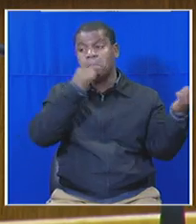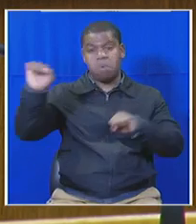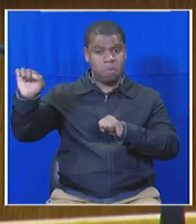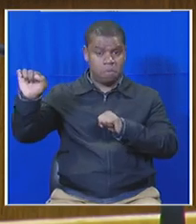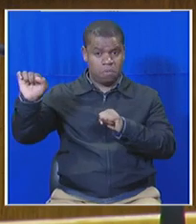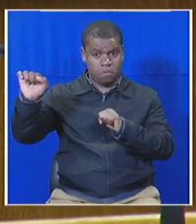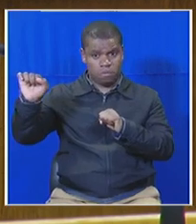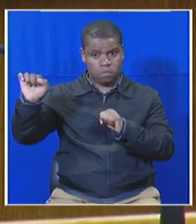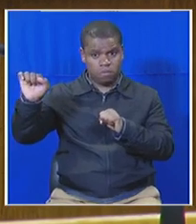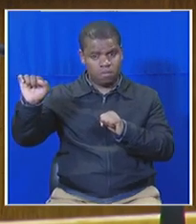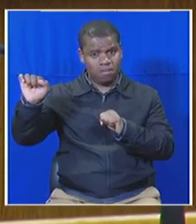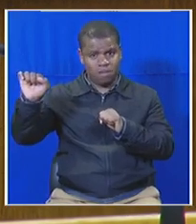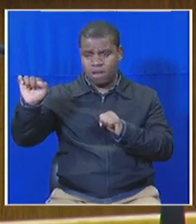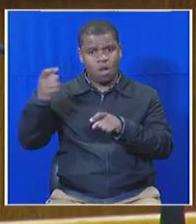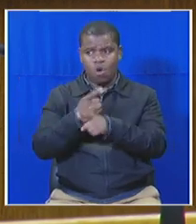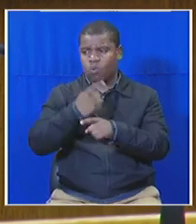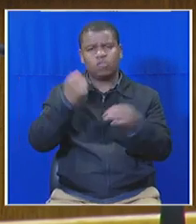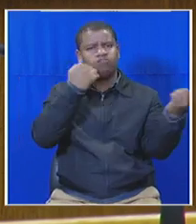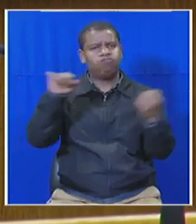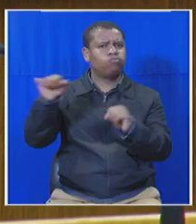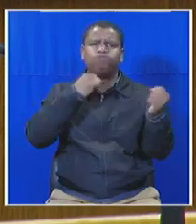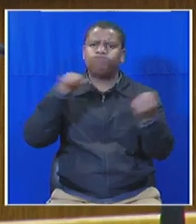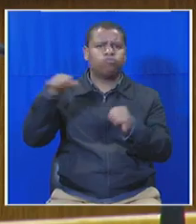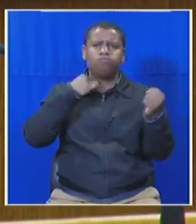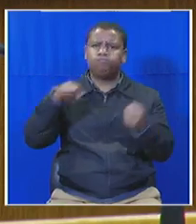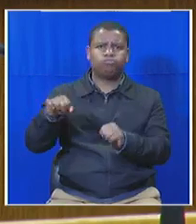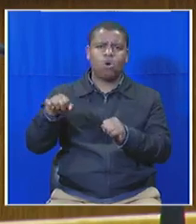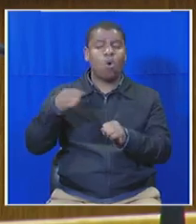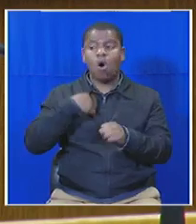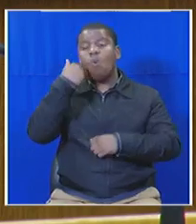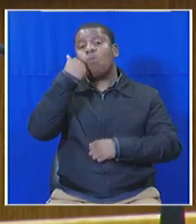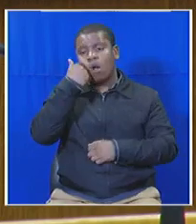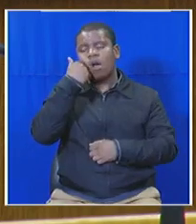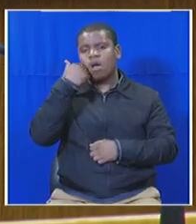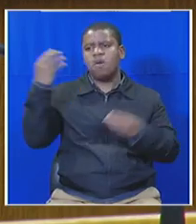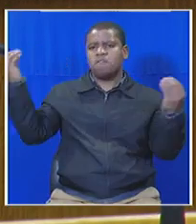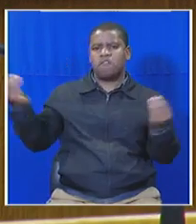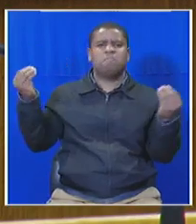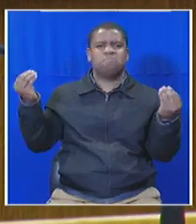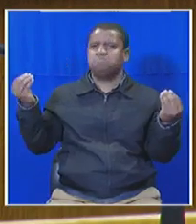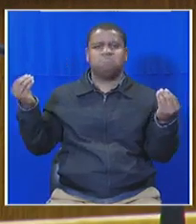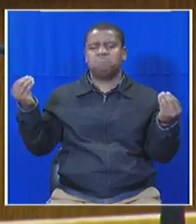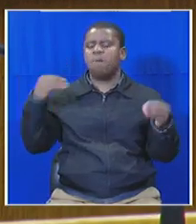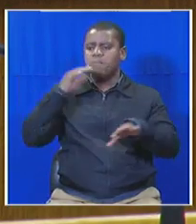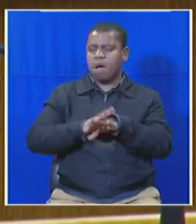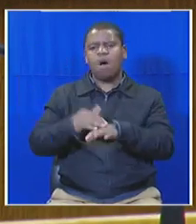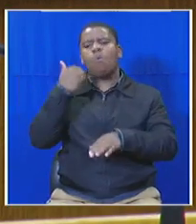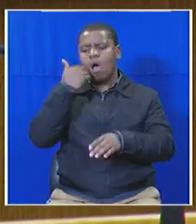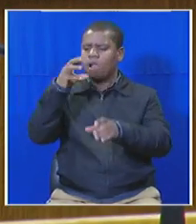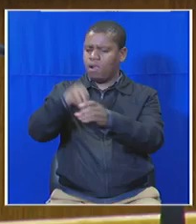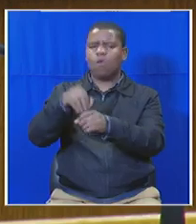opposing or to desire to be popular, but he engaged with the content of the